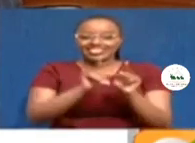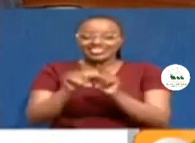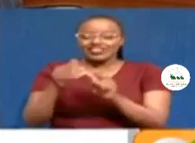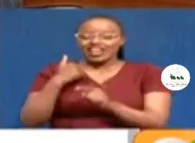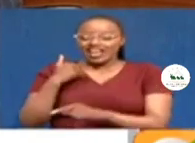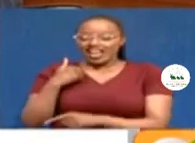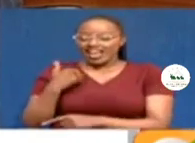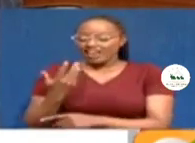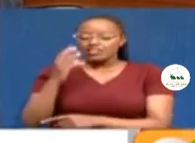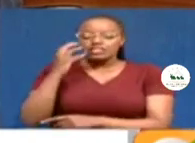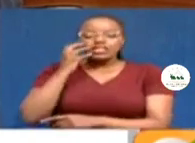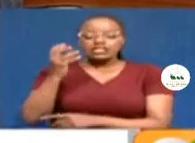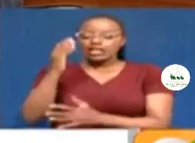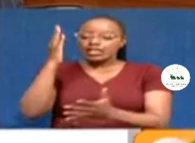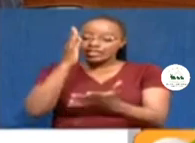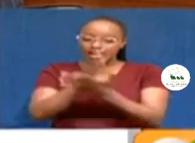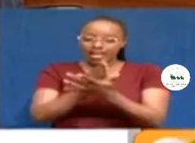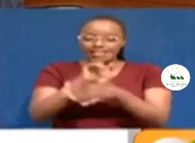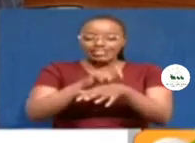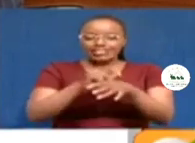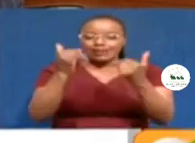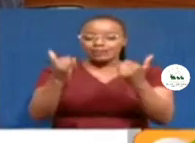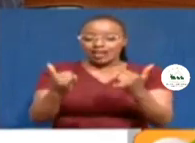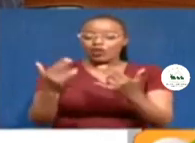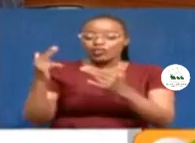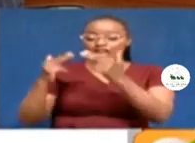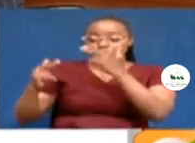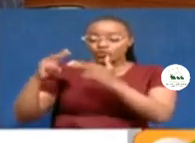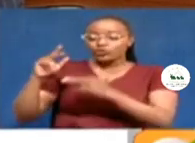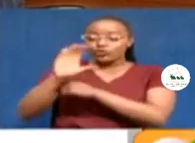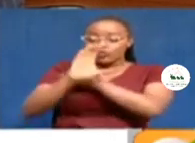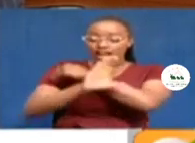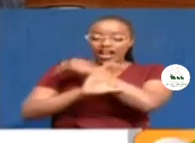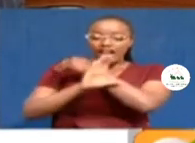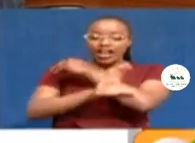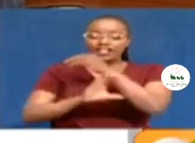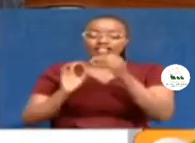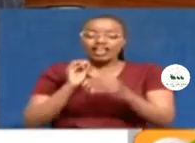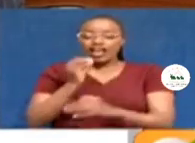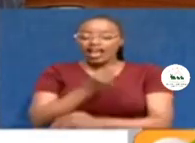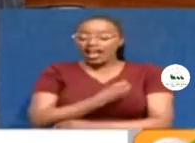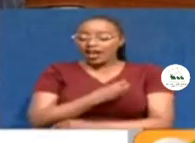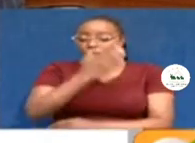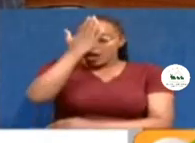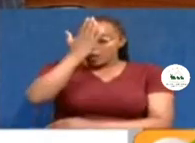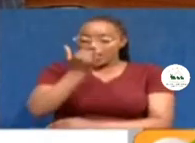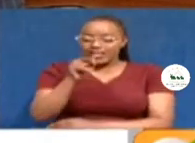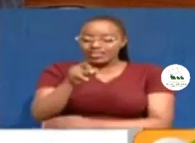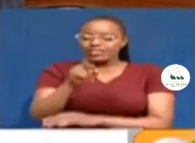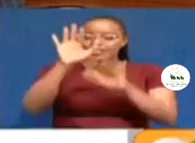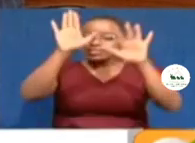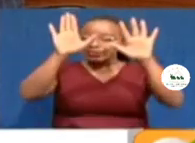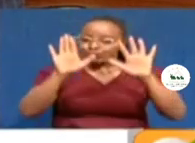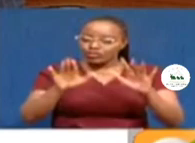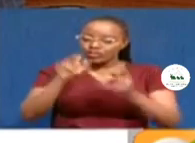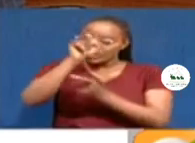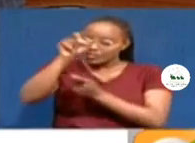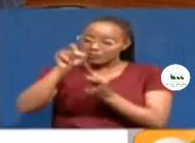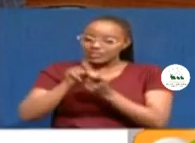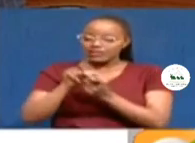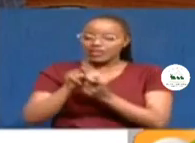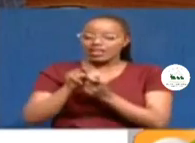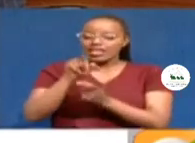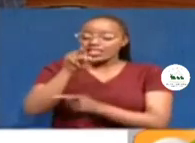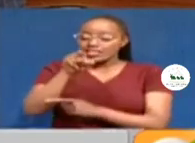sad reality, particularly at this moment in the history of our country, because it is important, particularly